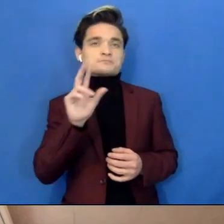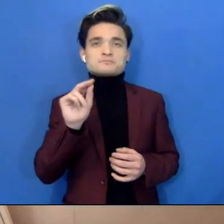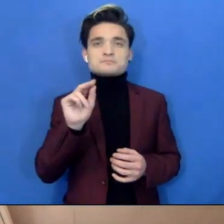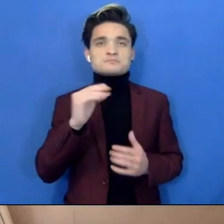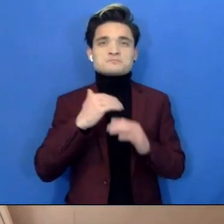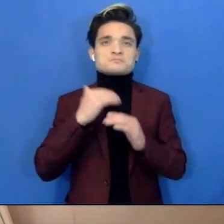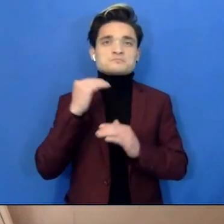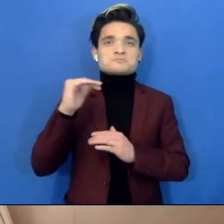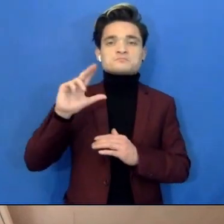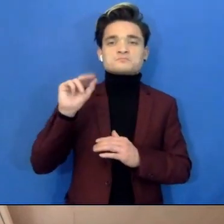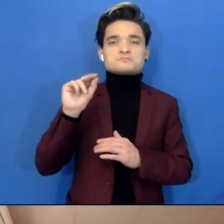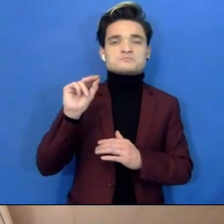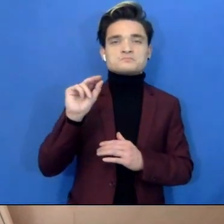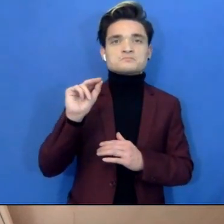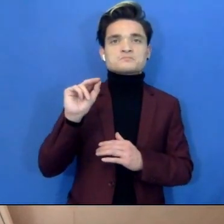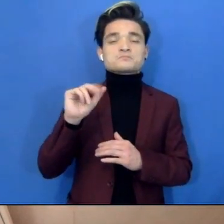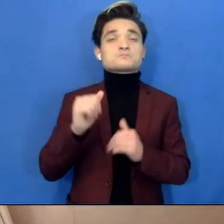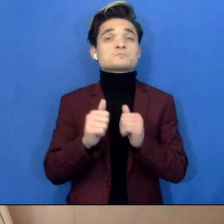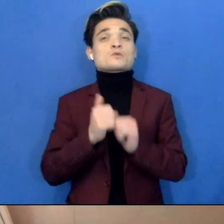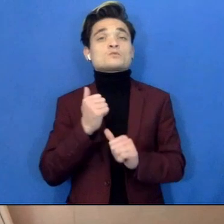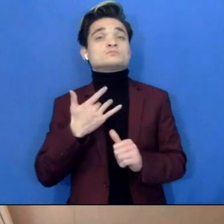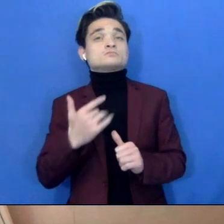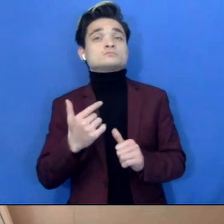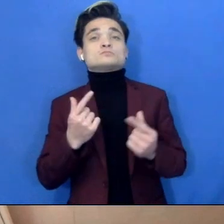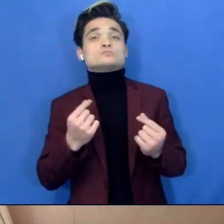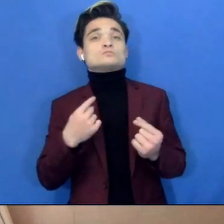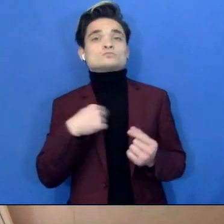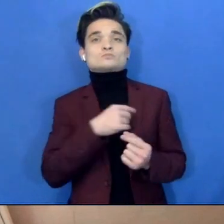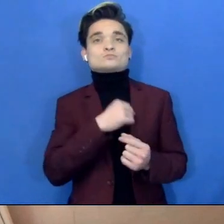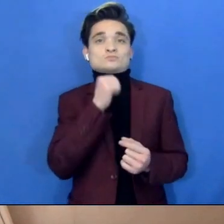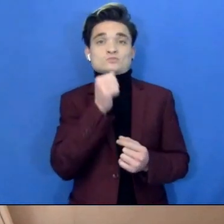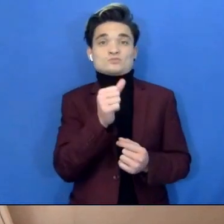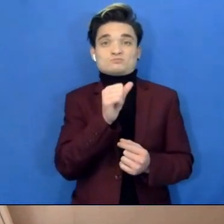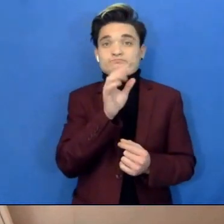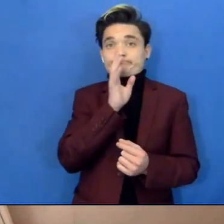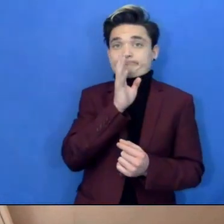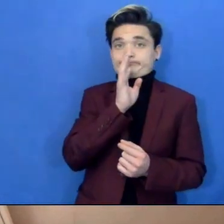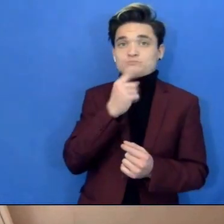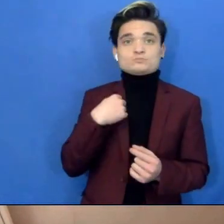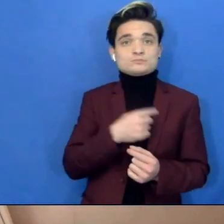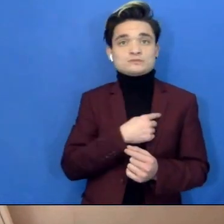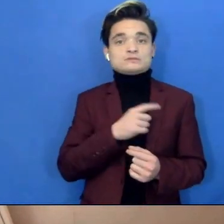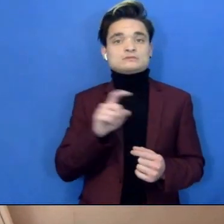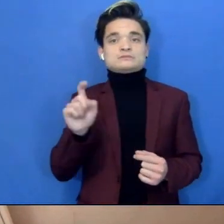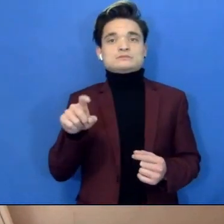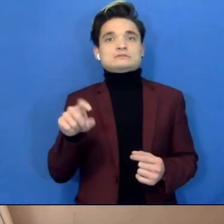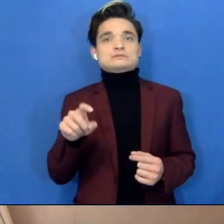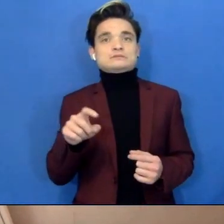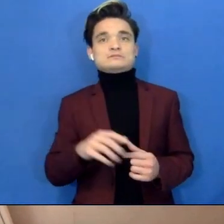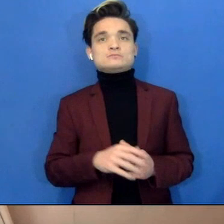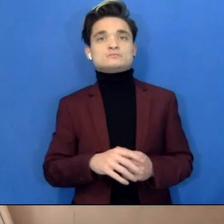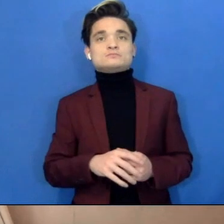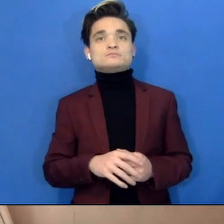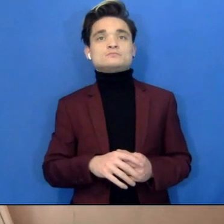times we don't speak what is needed. Like we speak a lot of trash around